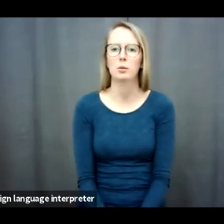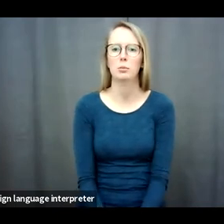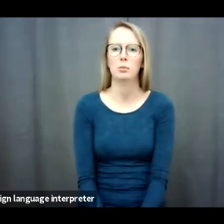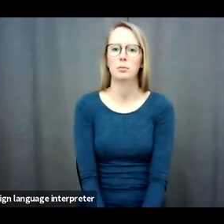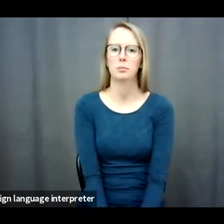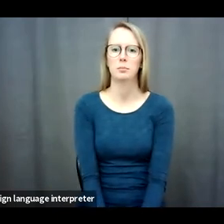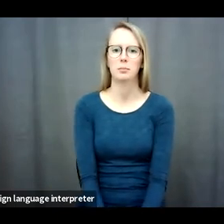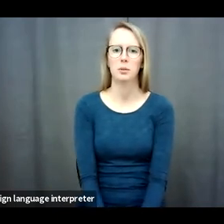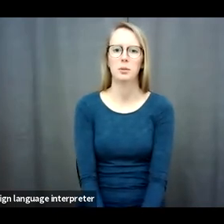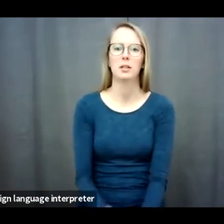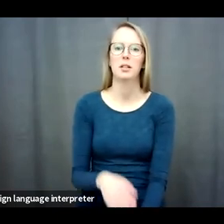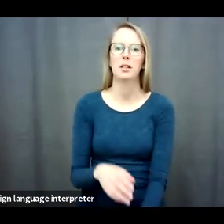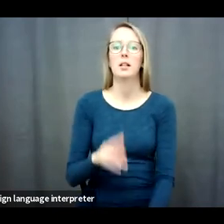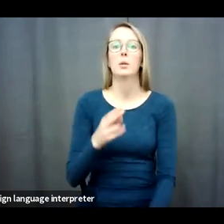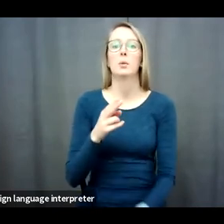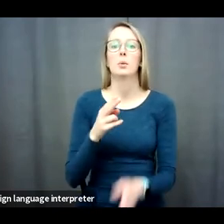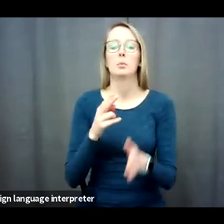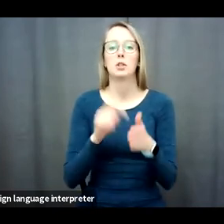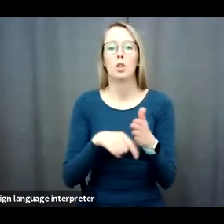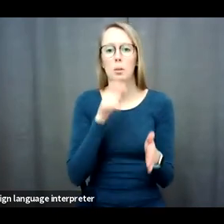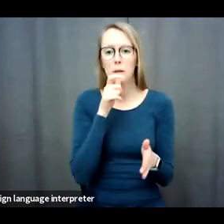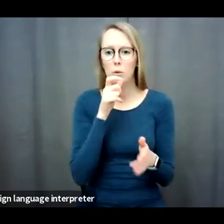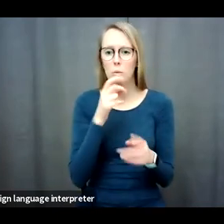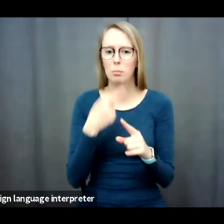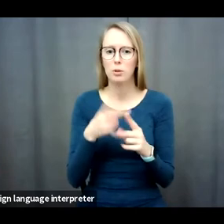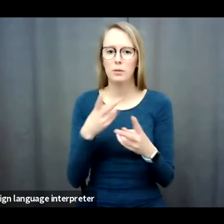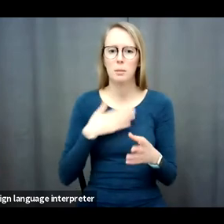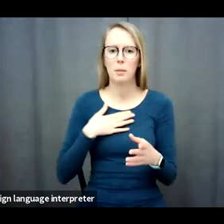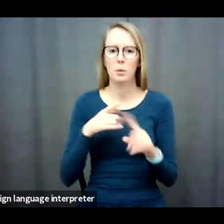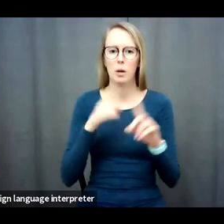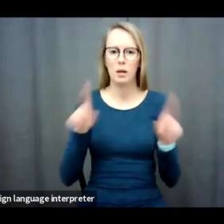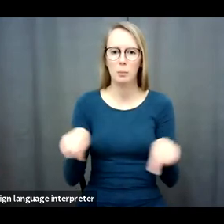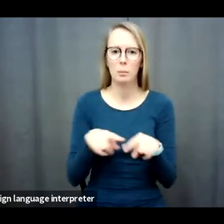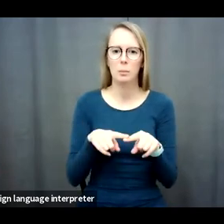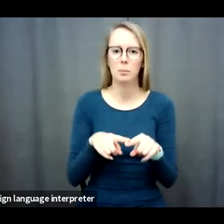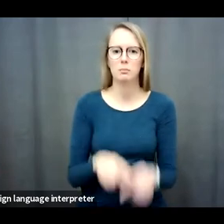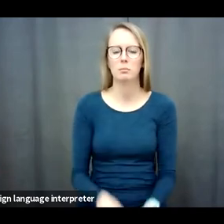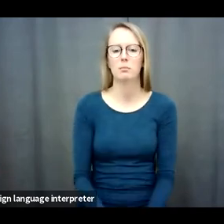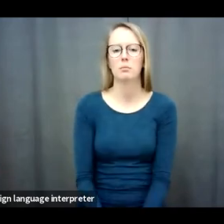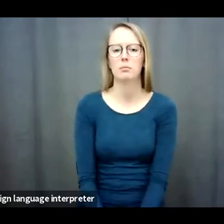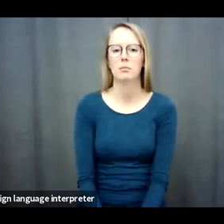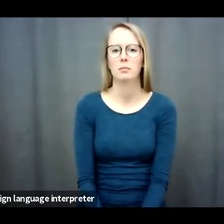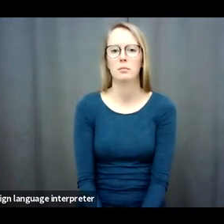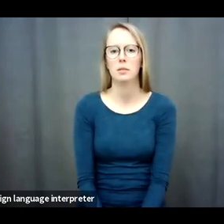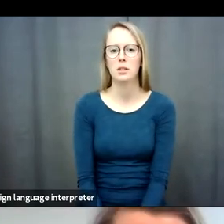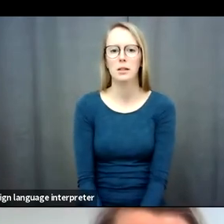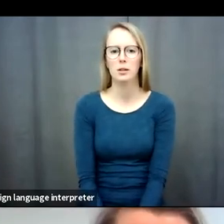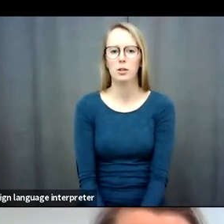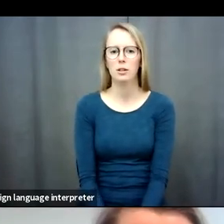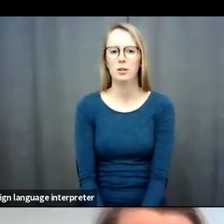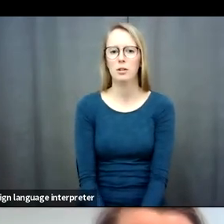I'll unmute and then I'll start to share my screen. Oh, I have to do it otherwise. Let me just share